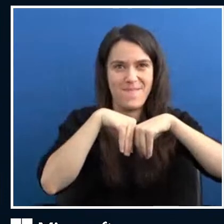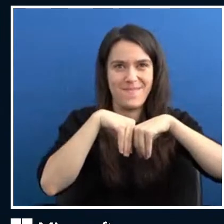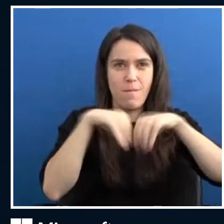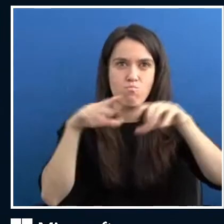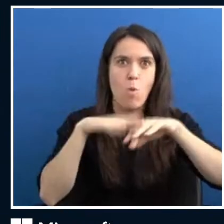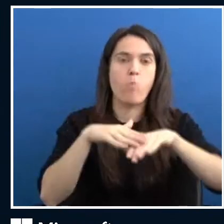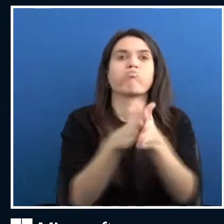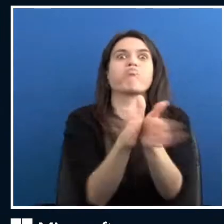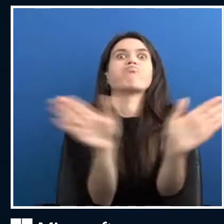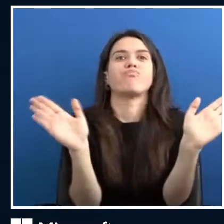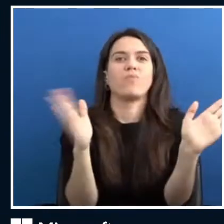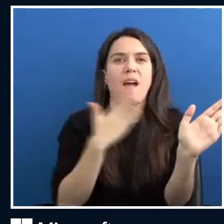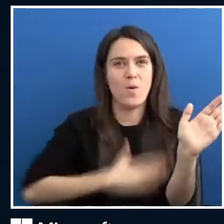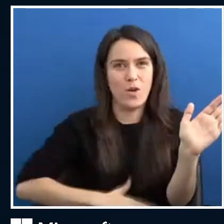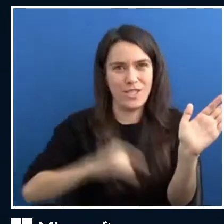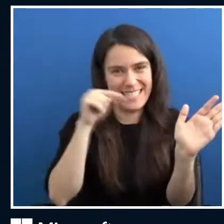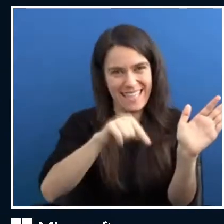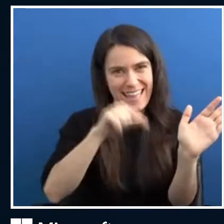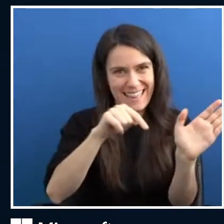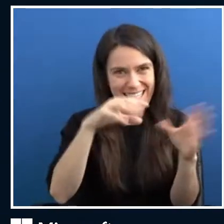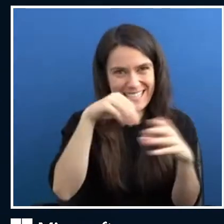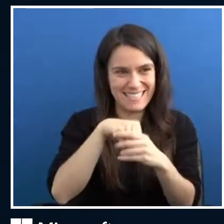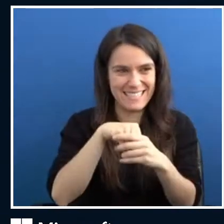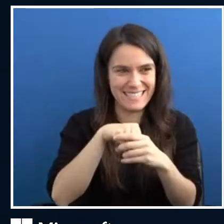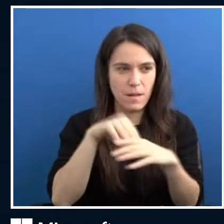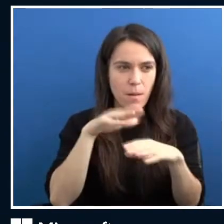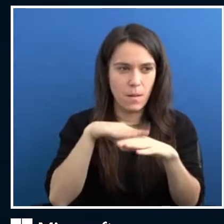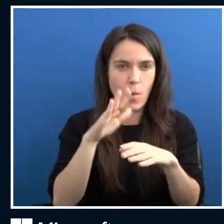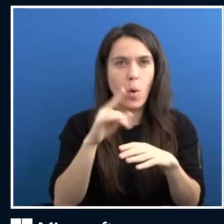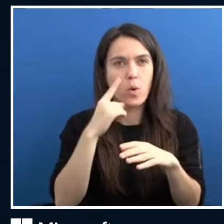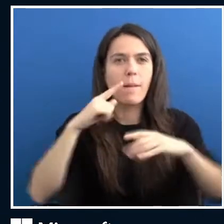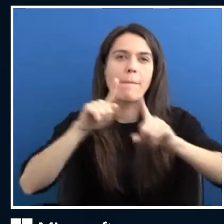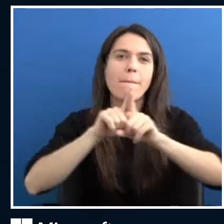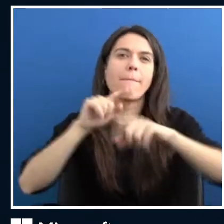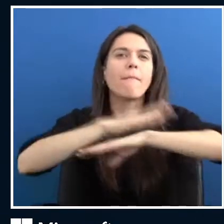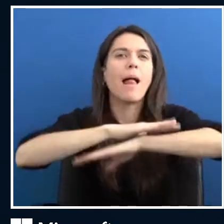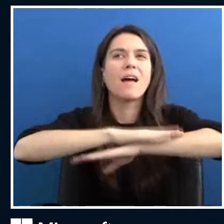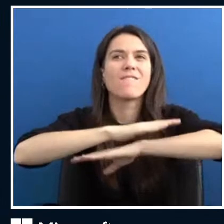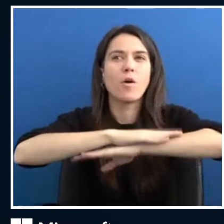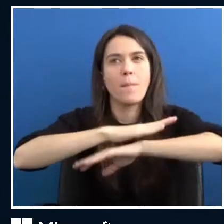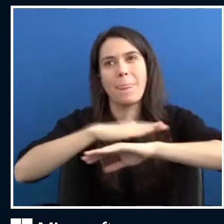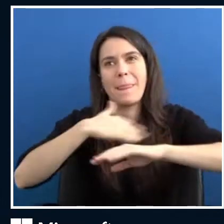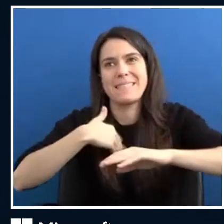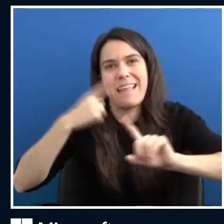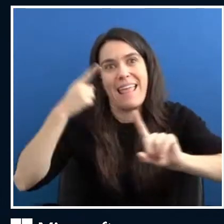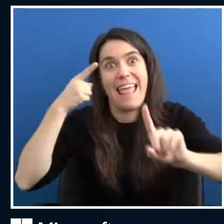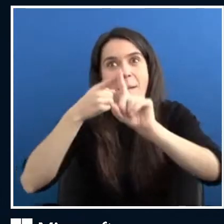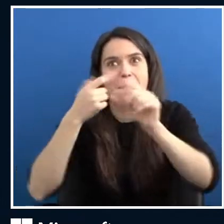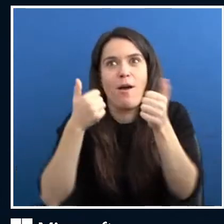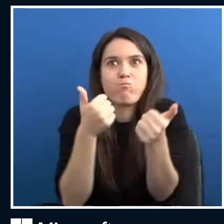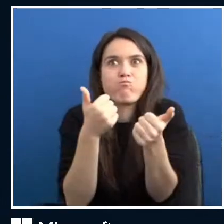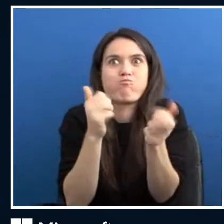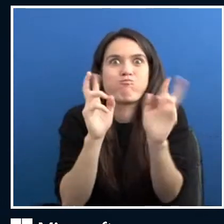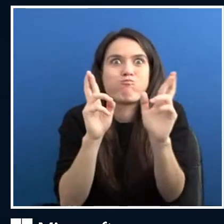for it without like a no-code, low-code platform type. So that would be a really amazing development to this